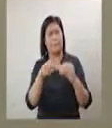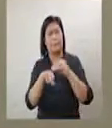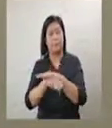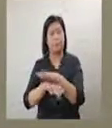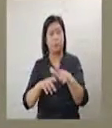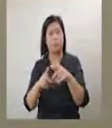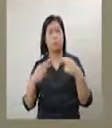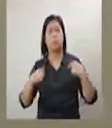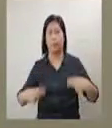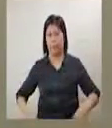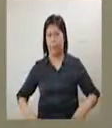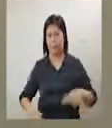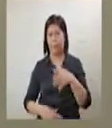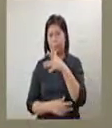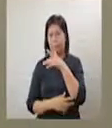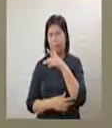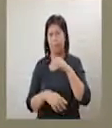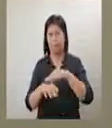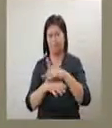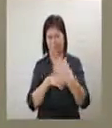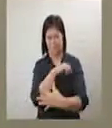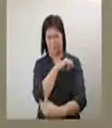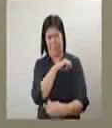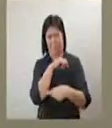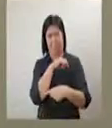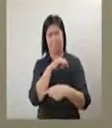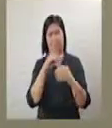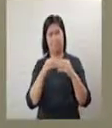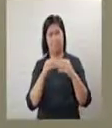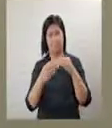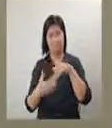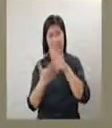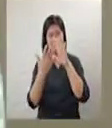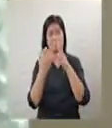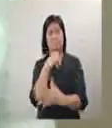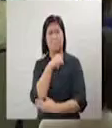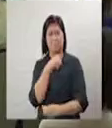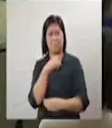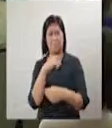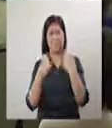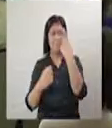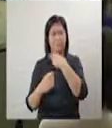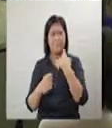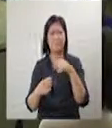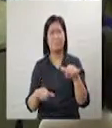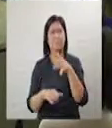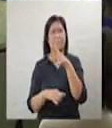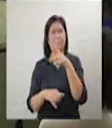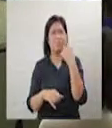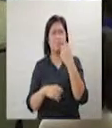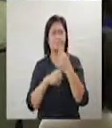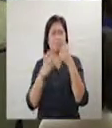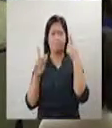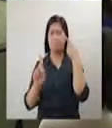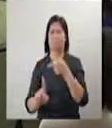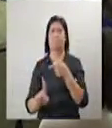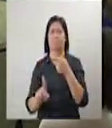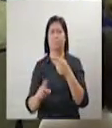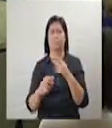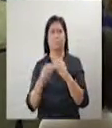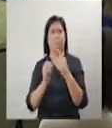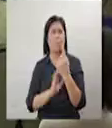face of poverty is a mother's face. On specific agenda, number one, I am totally against the privatization of